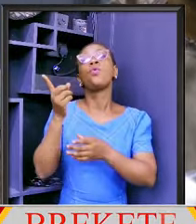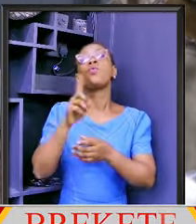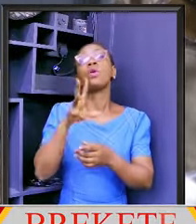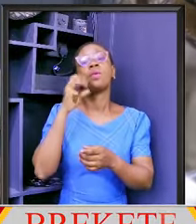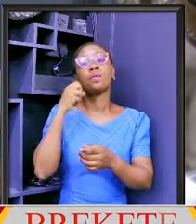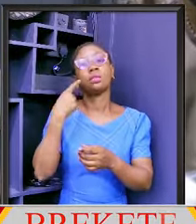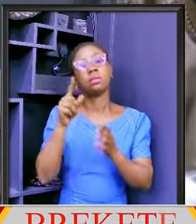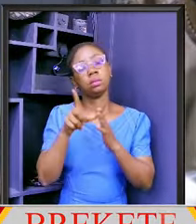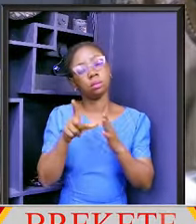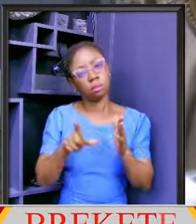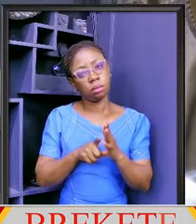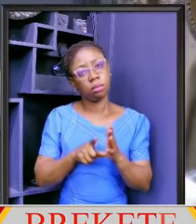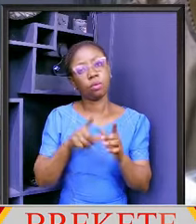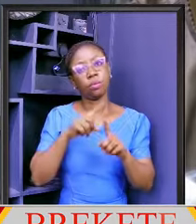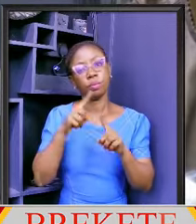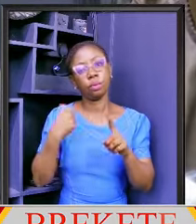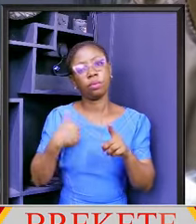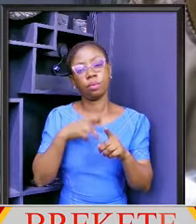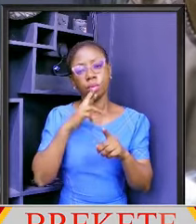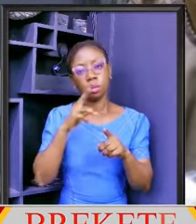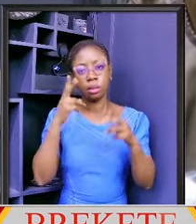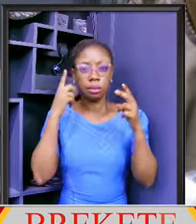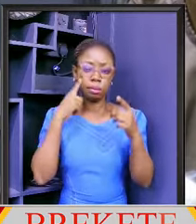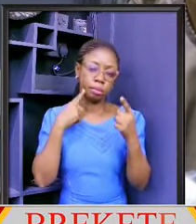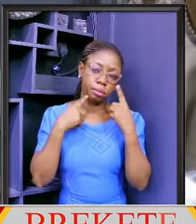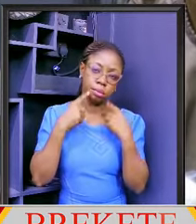law when we were crying?